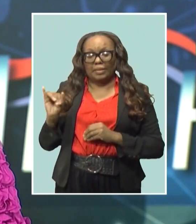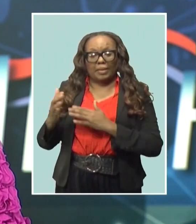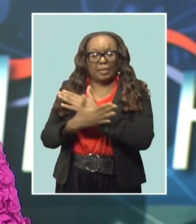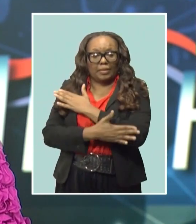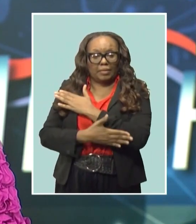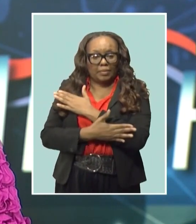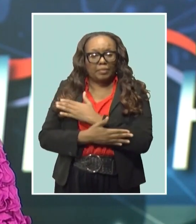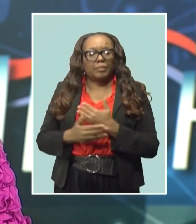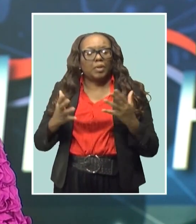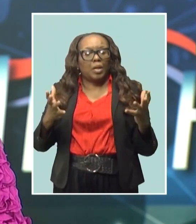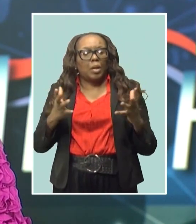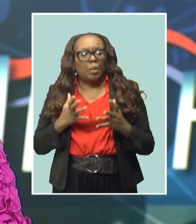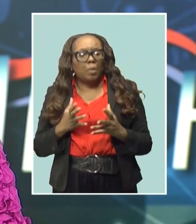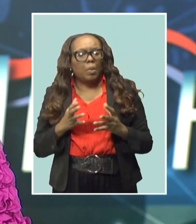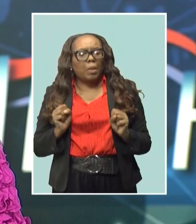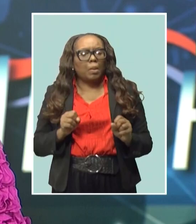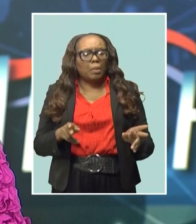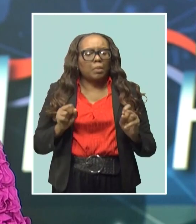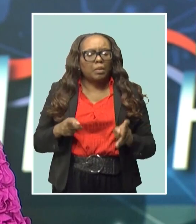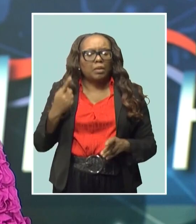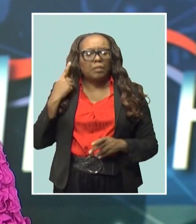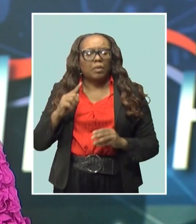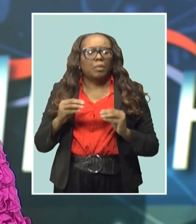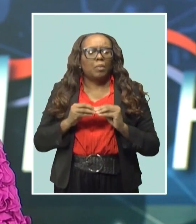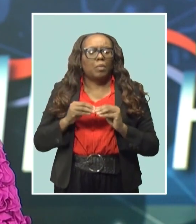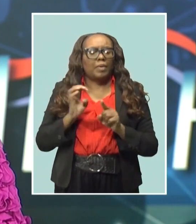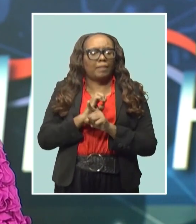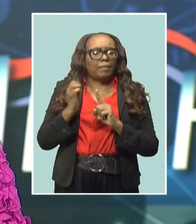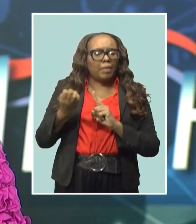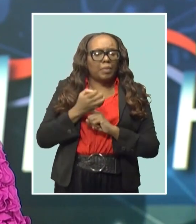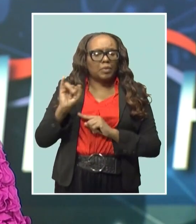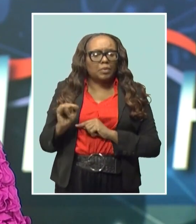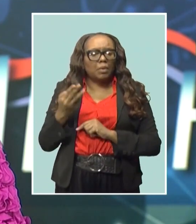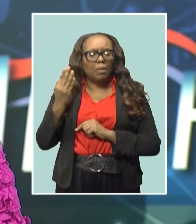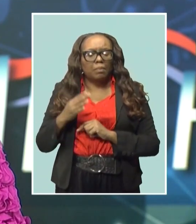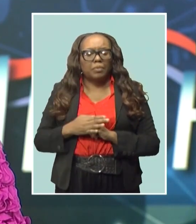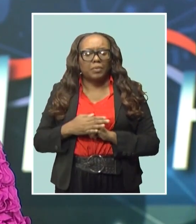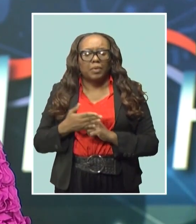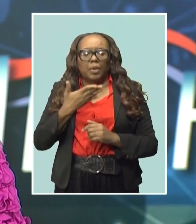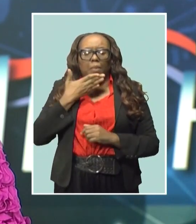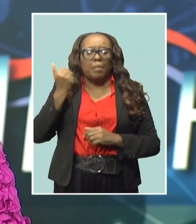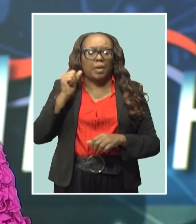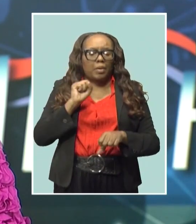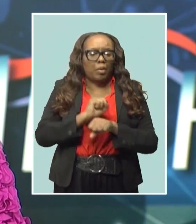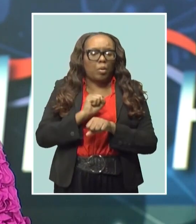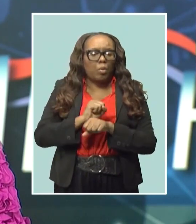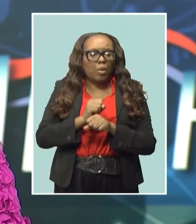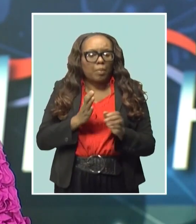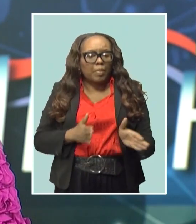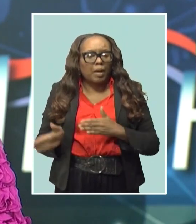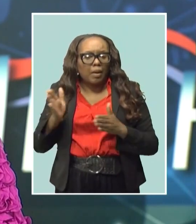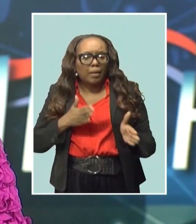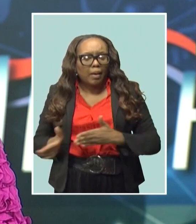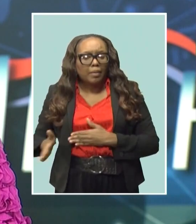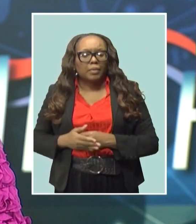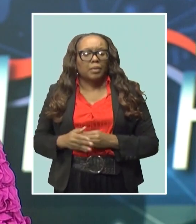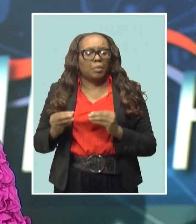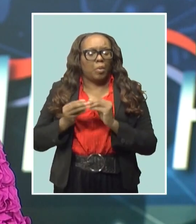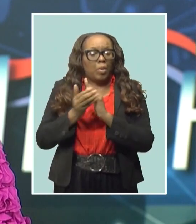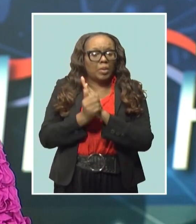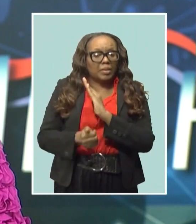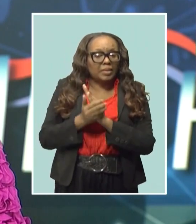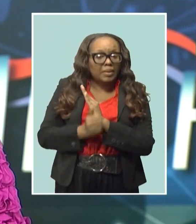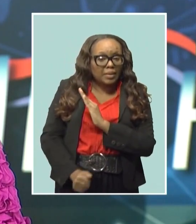advancing green jobs and the decent work agenda in the Caribbean and upskilling of the workforce to address the skills deficit. Barbados